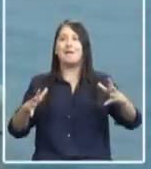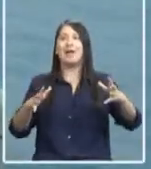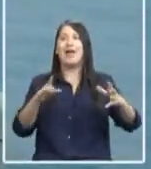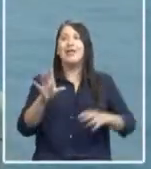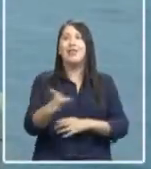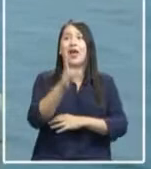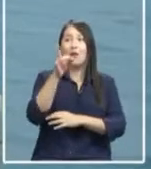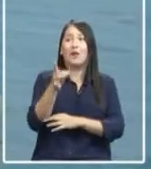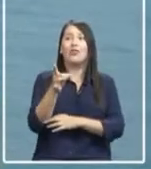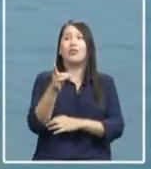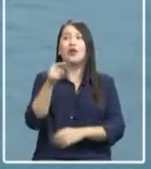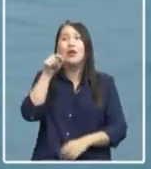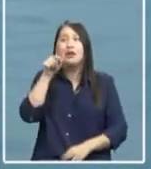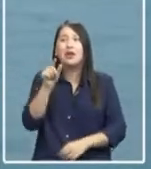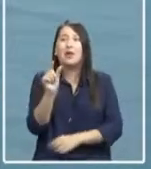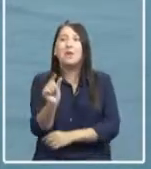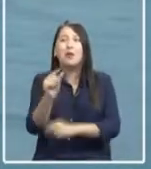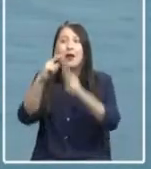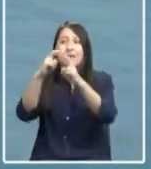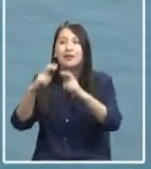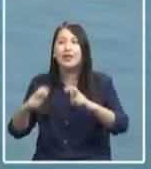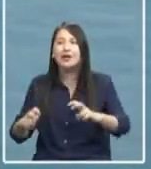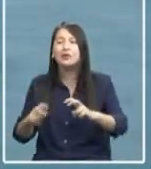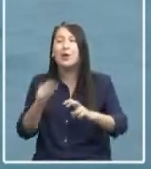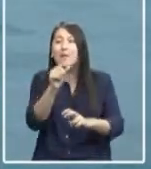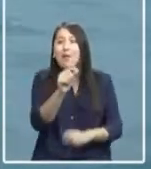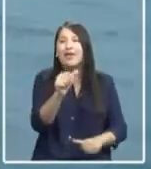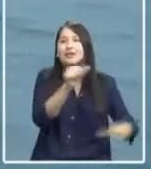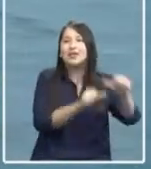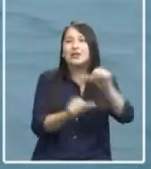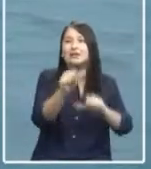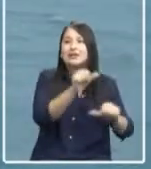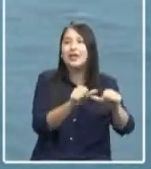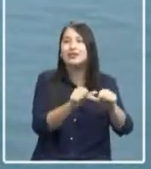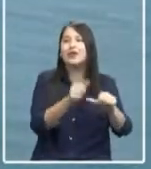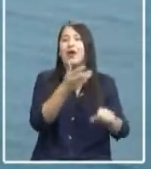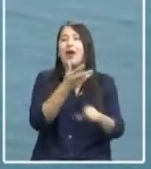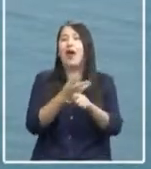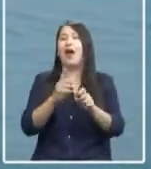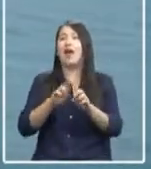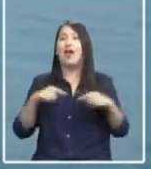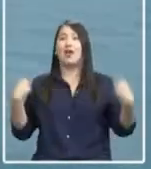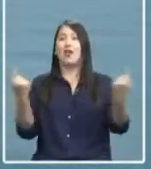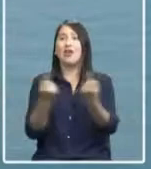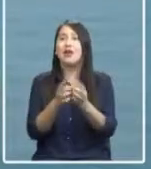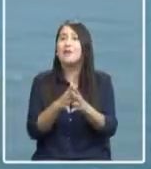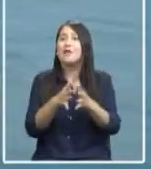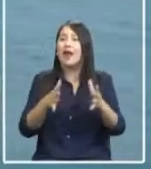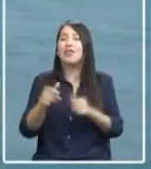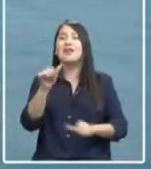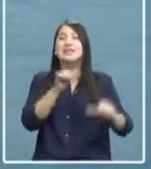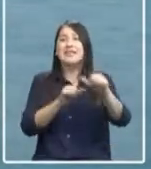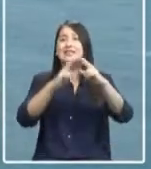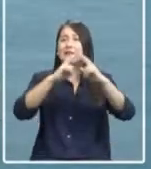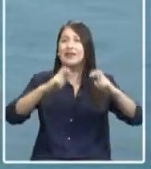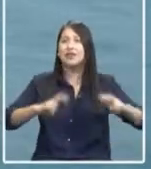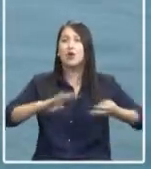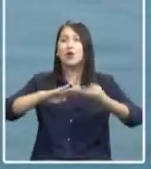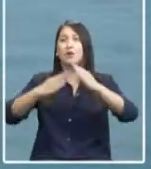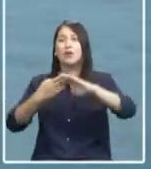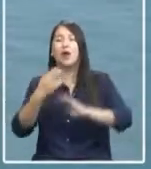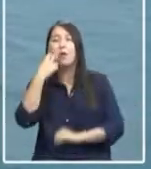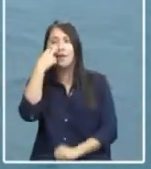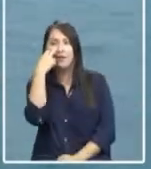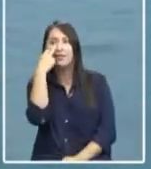piece of research, your piece of science, what you're trying to contribute, fits into a broader ecology of science and research and community and